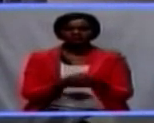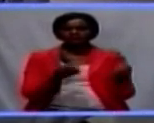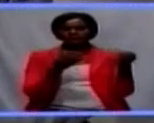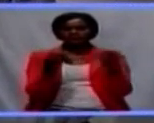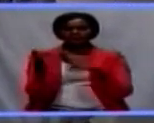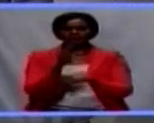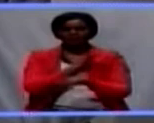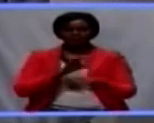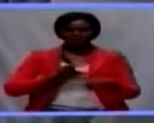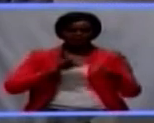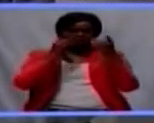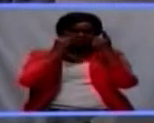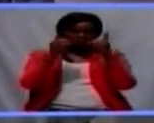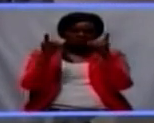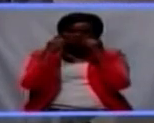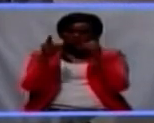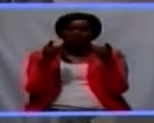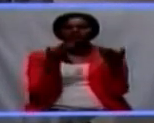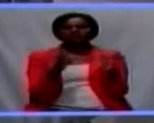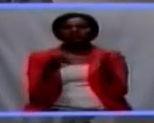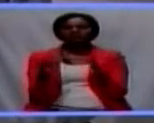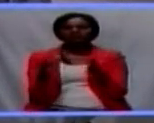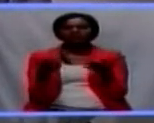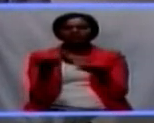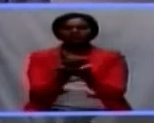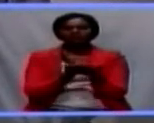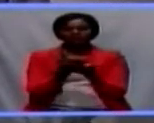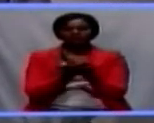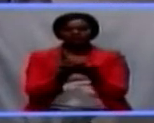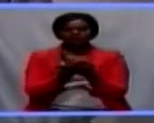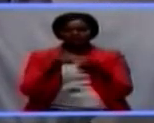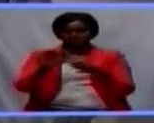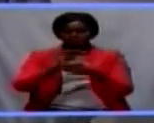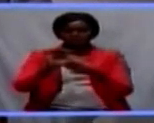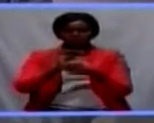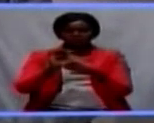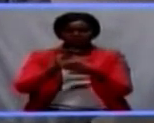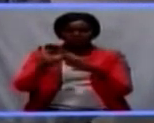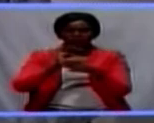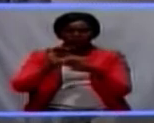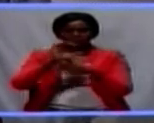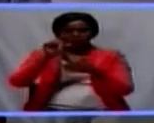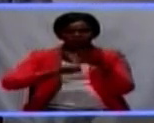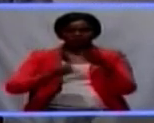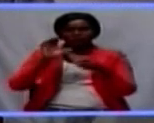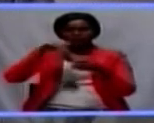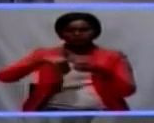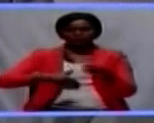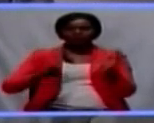companies declared losses. As you are aware, our economy revolves around copper, and the copper prices were generally